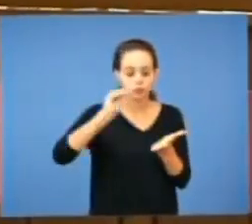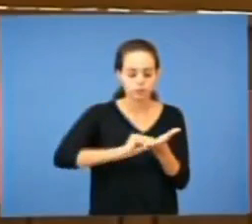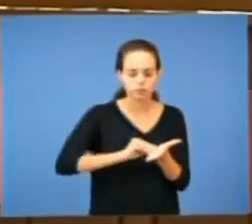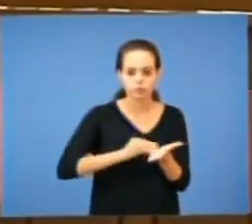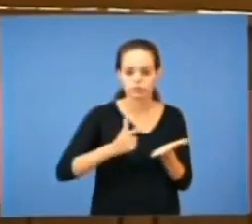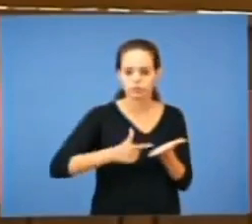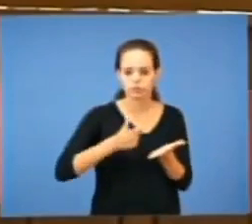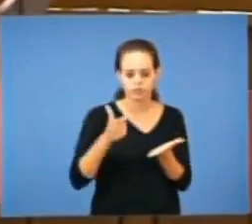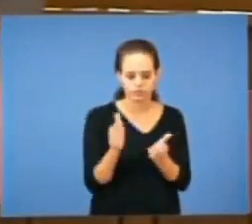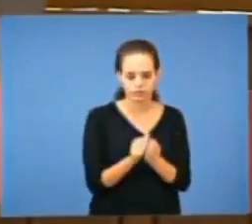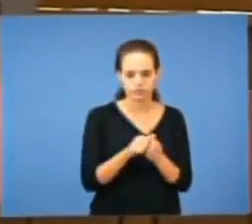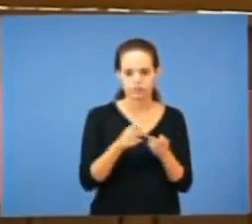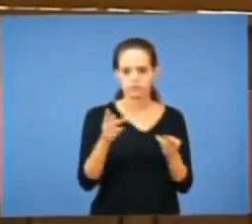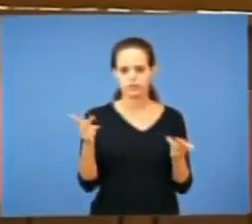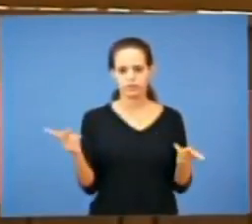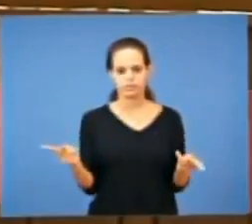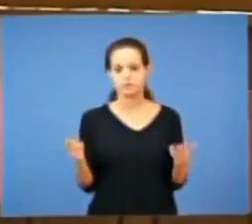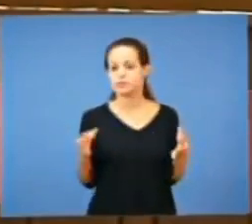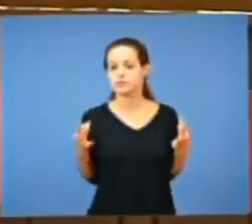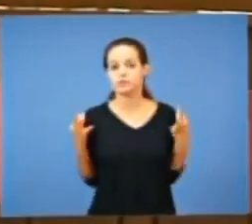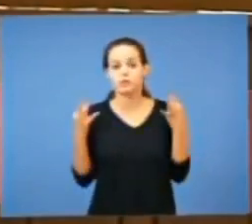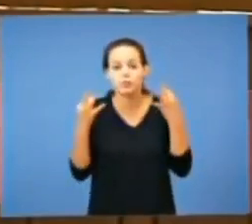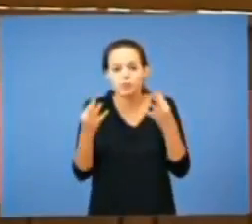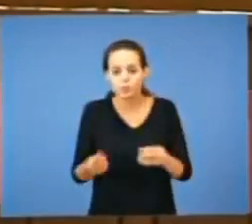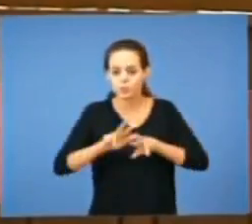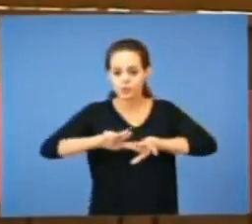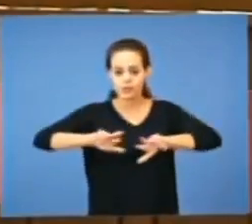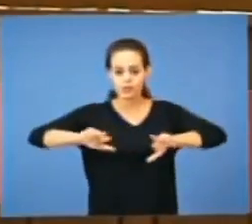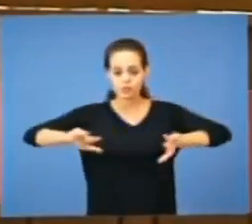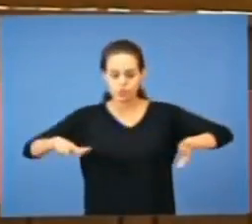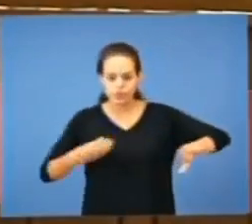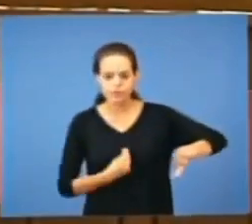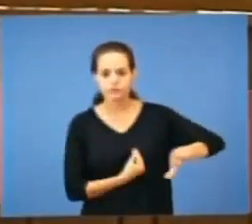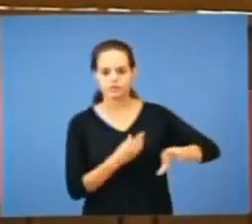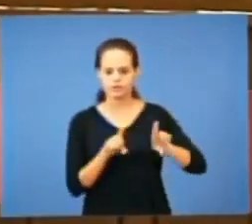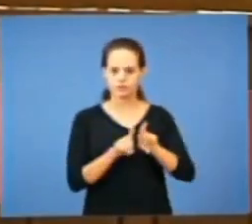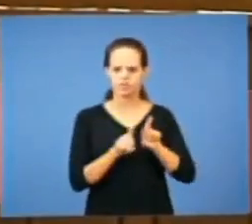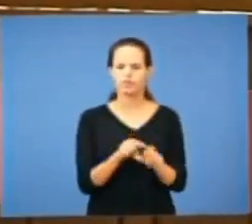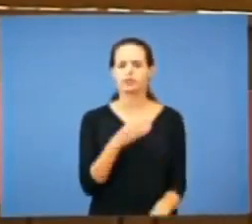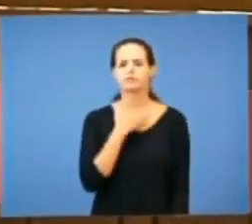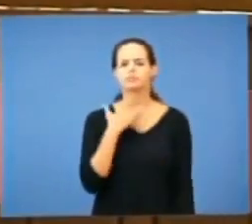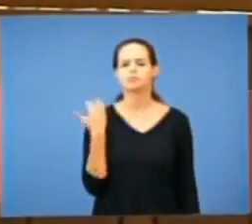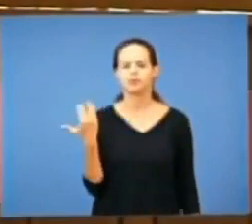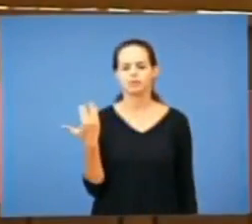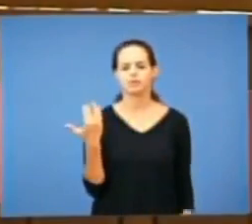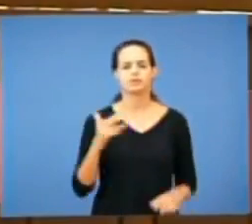Revelations. Everything is in the book of Revelations. The living and dead things.